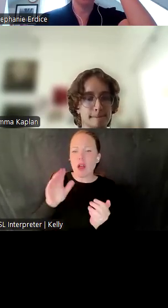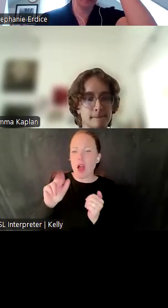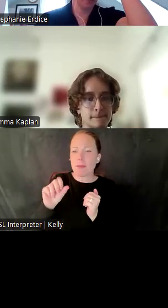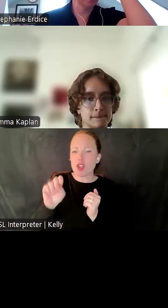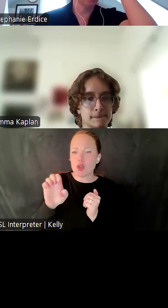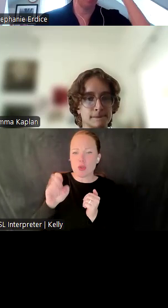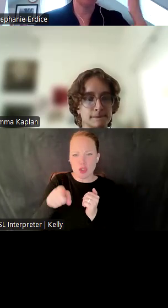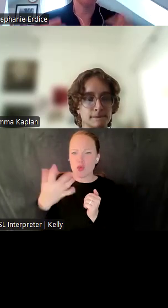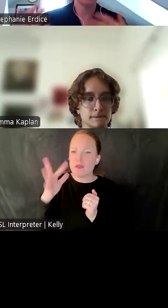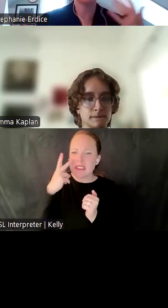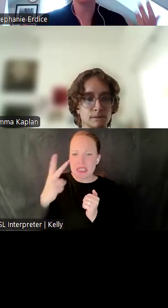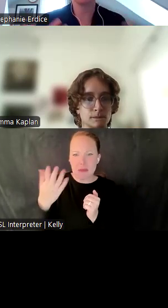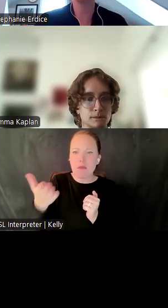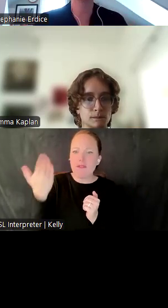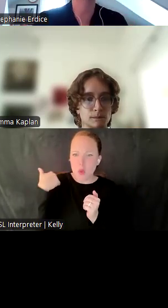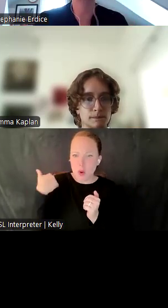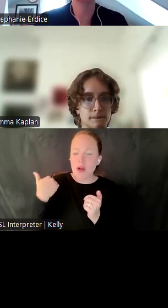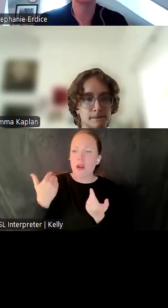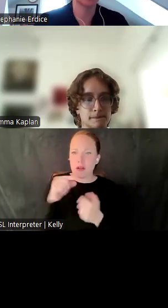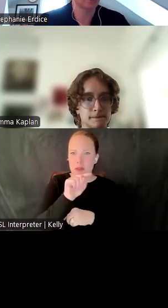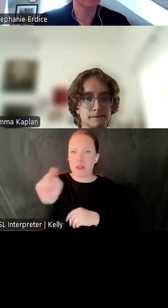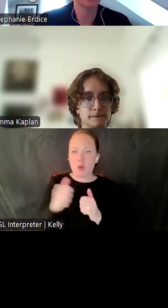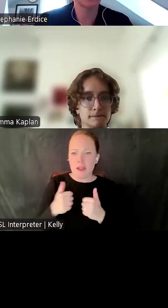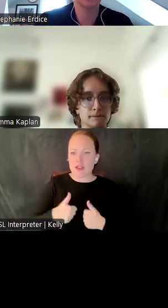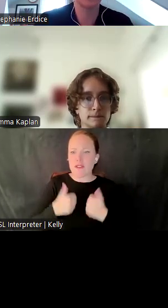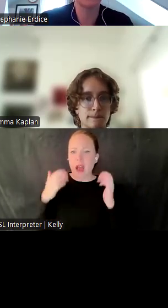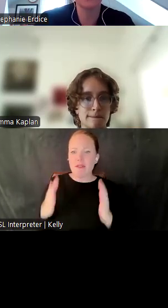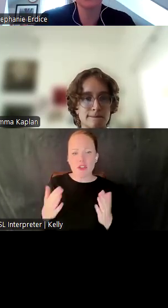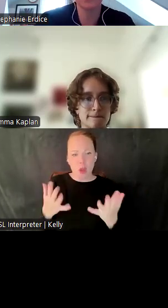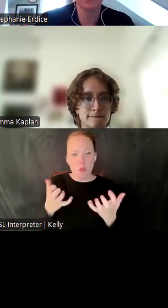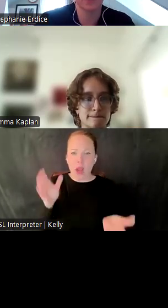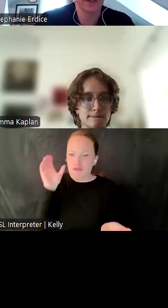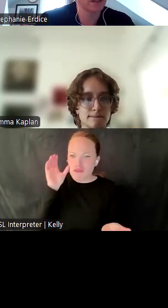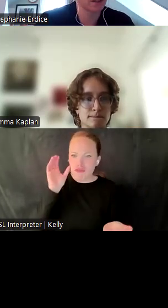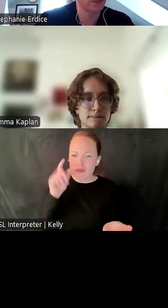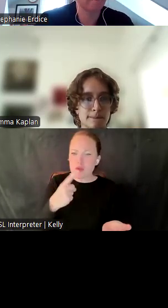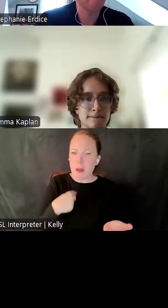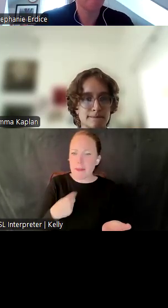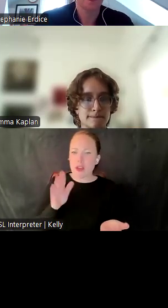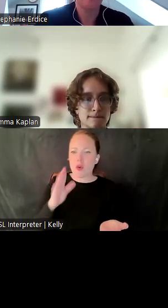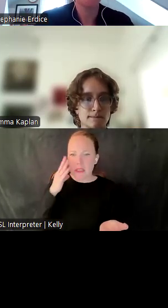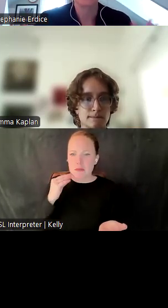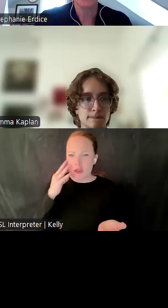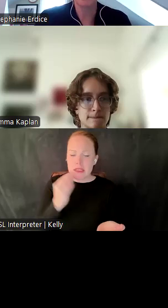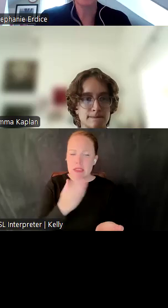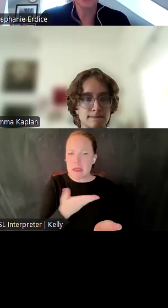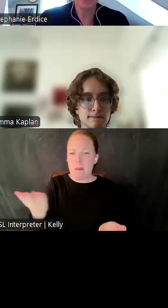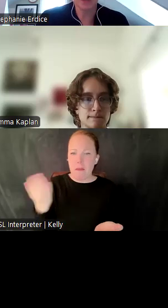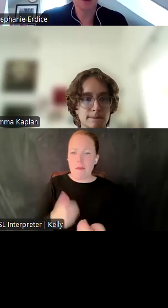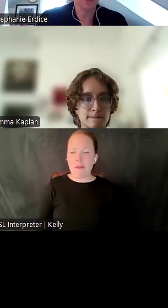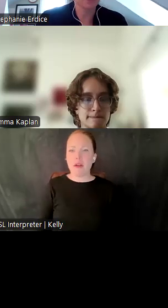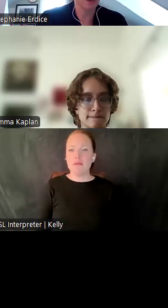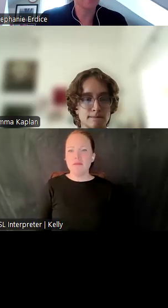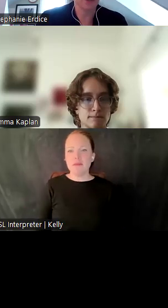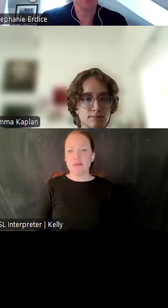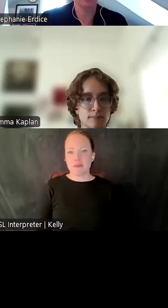survivors experience? Because I really want you to have a chance to tell us what your experience has been. And while you're doing